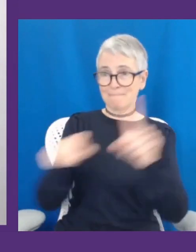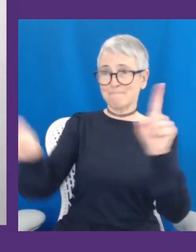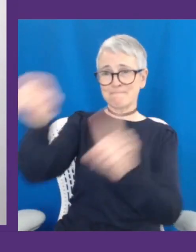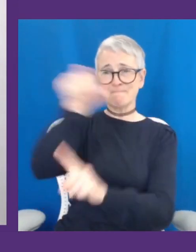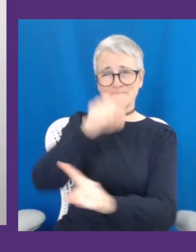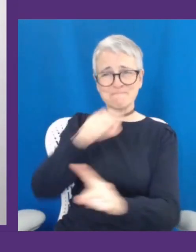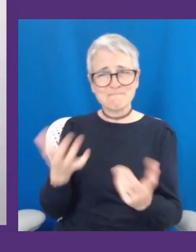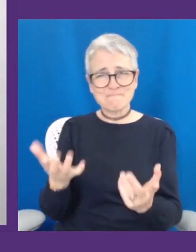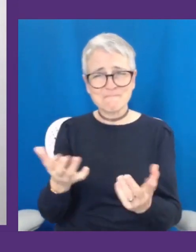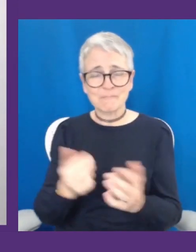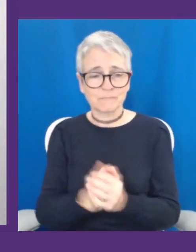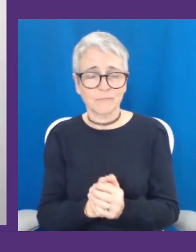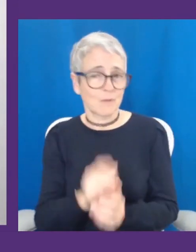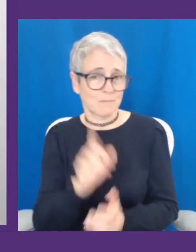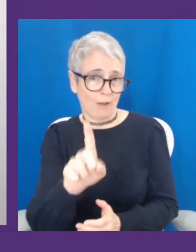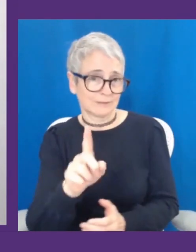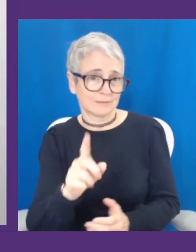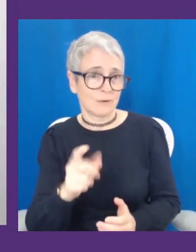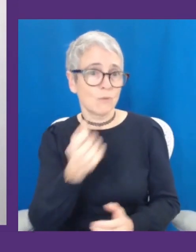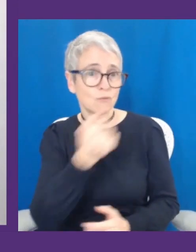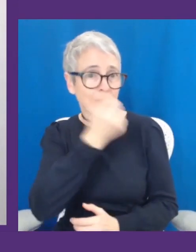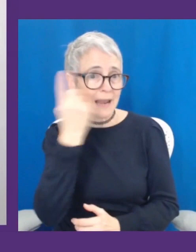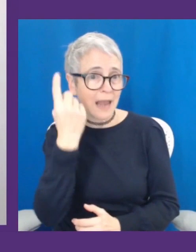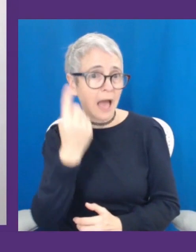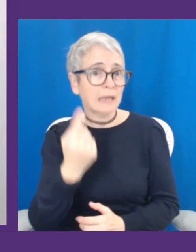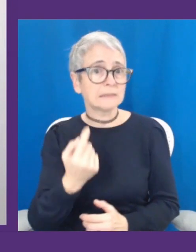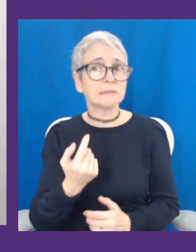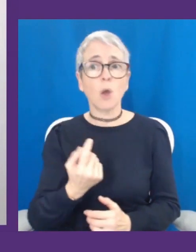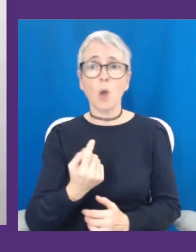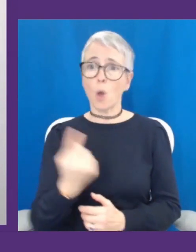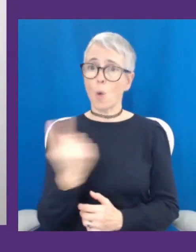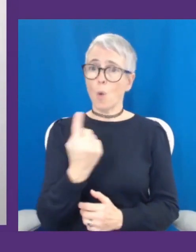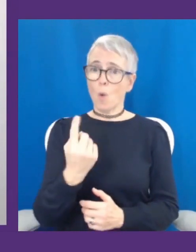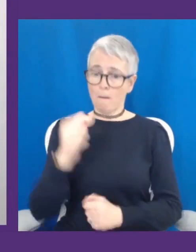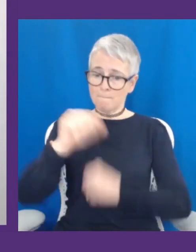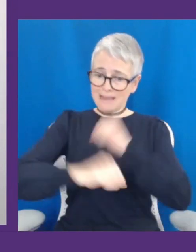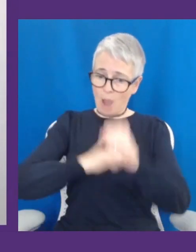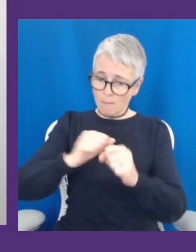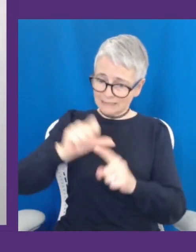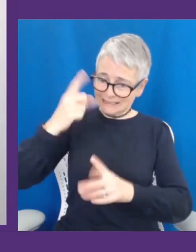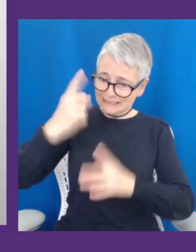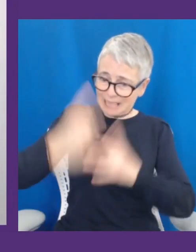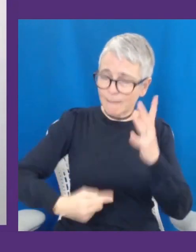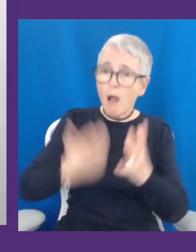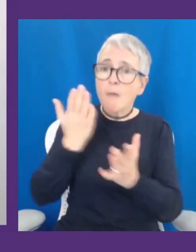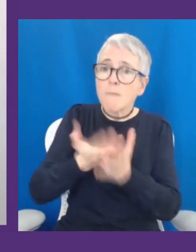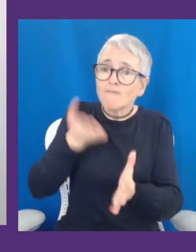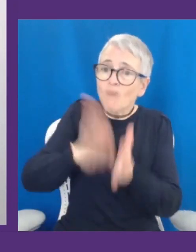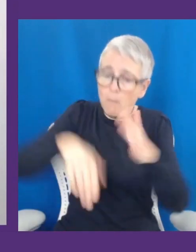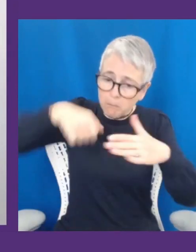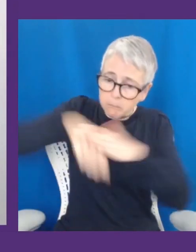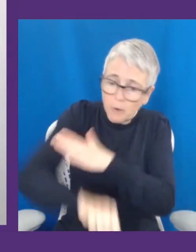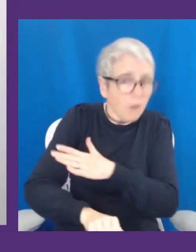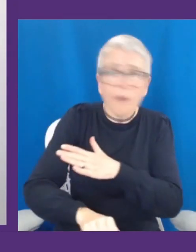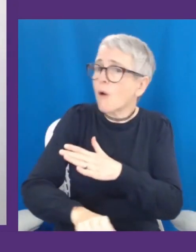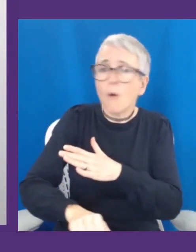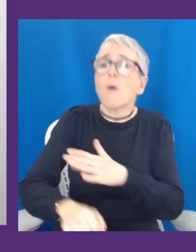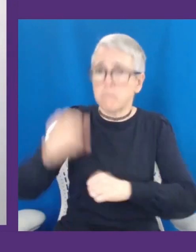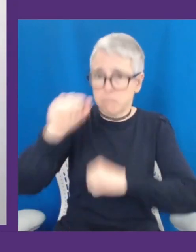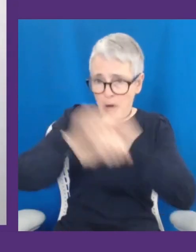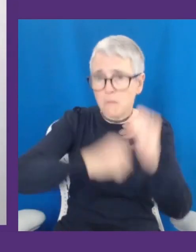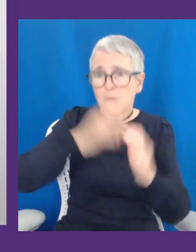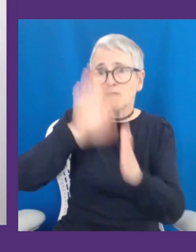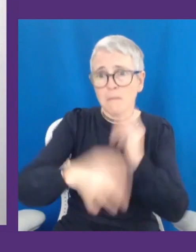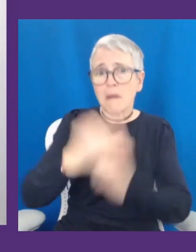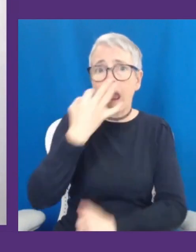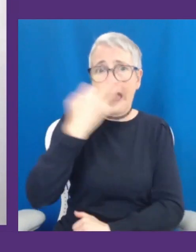people pick up their disability during their working lives, so between 18 and 65. And we have to adapt to